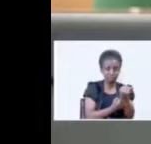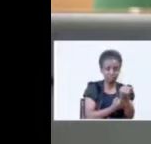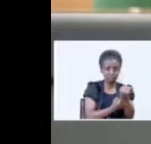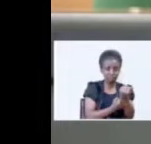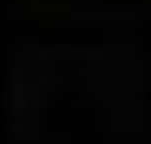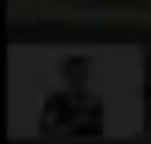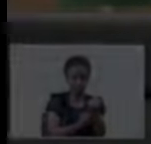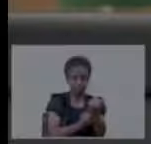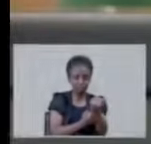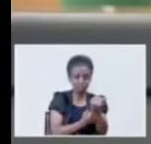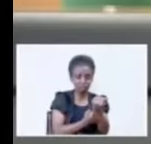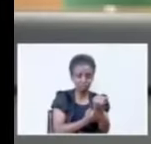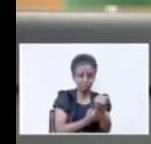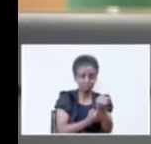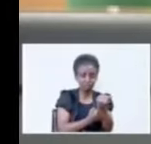biganisha.